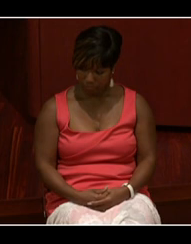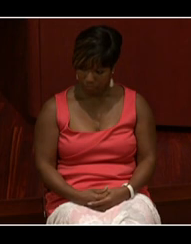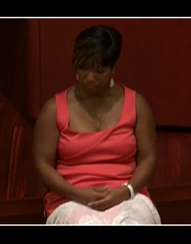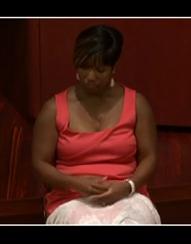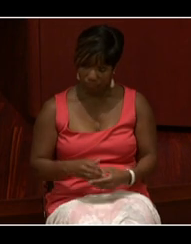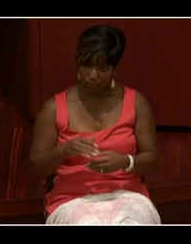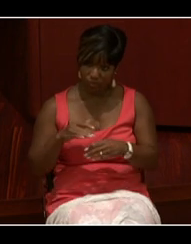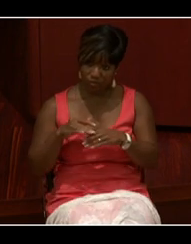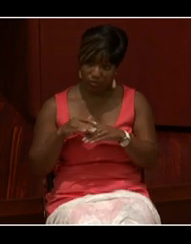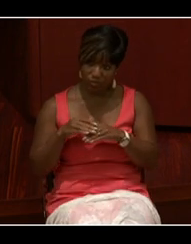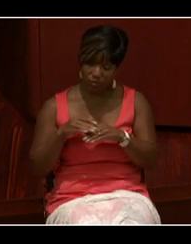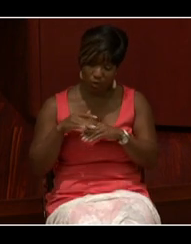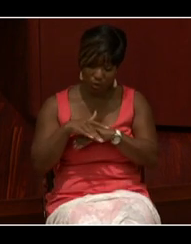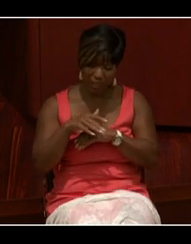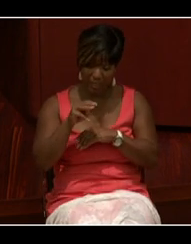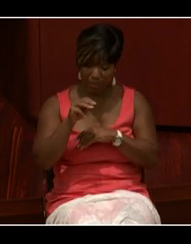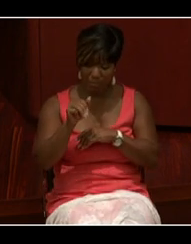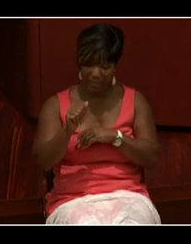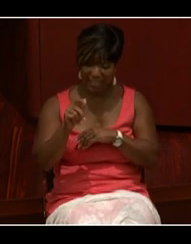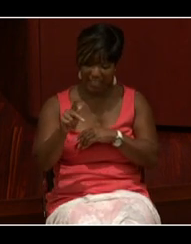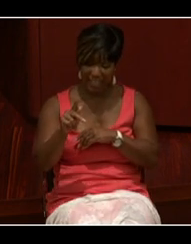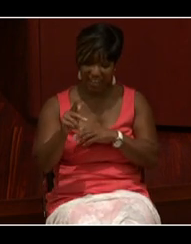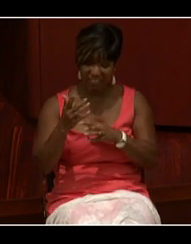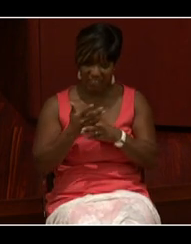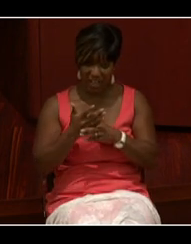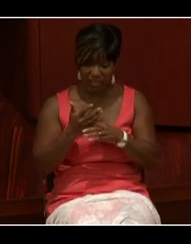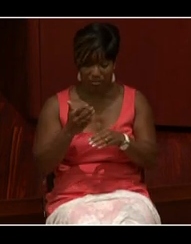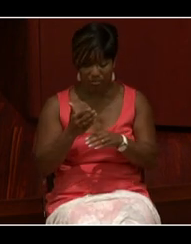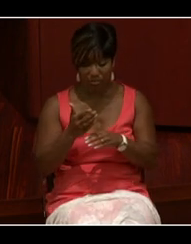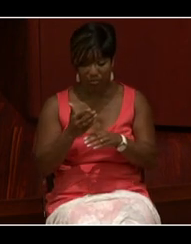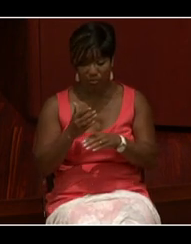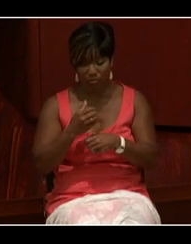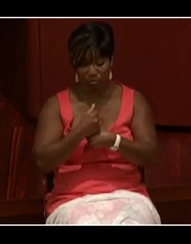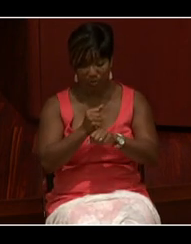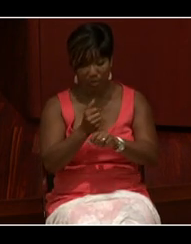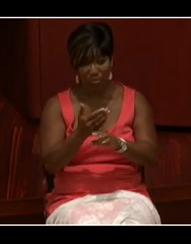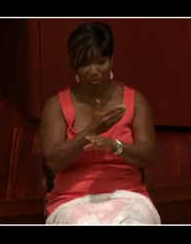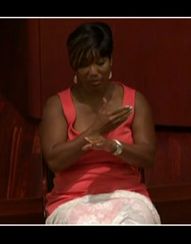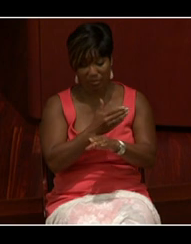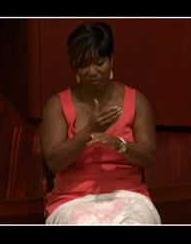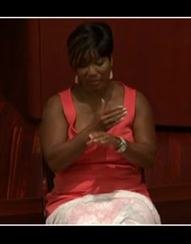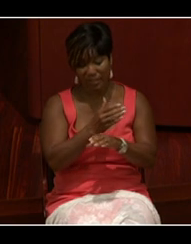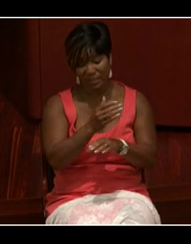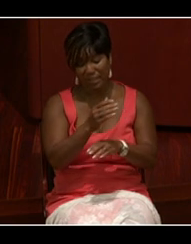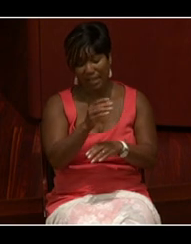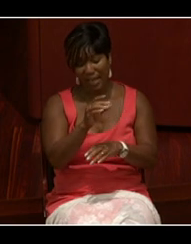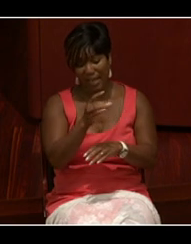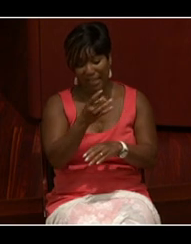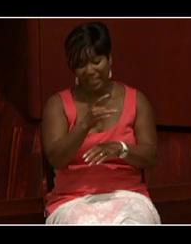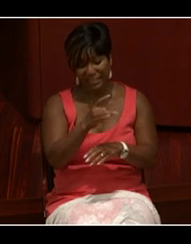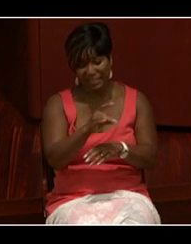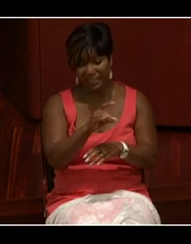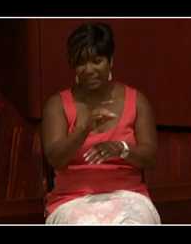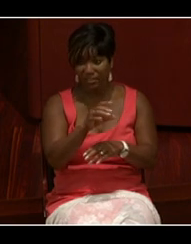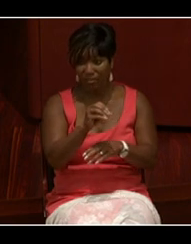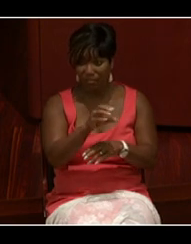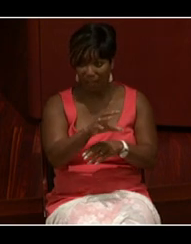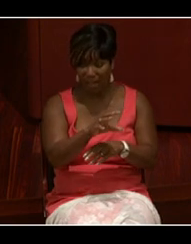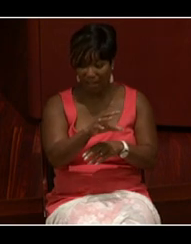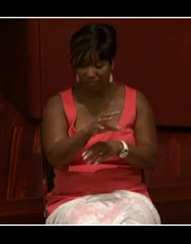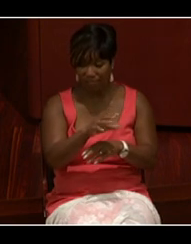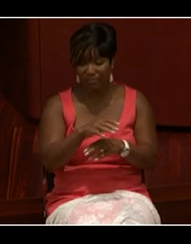Early inmate case files, those created between 1895 and 1905 for Leavenworth and earlier files for the other